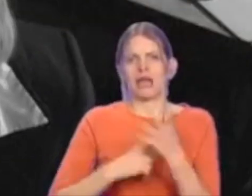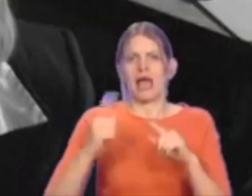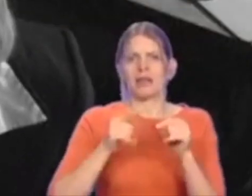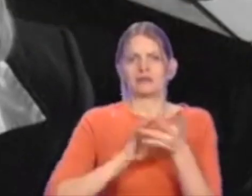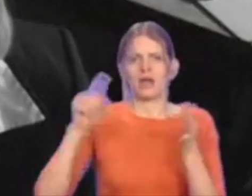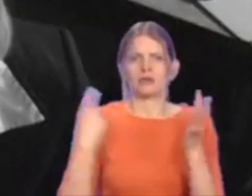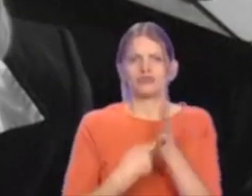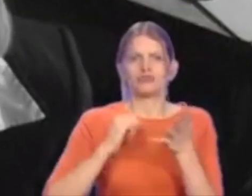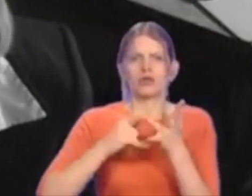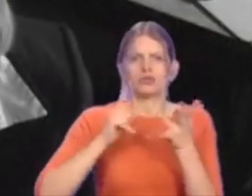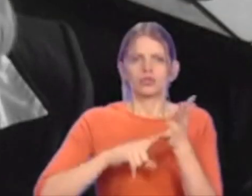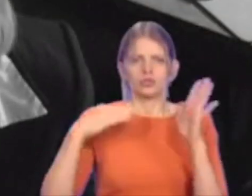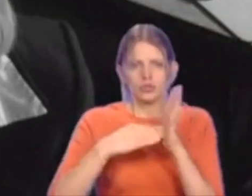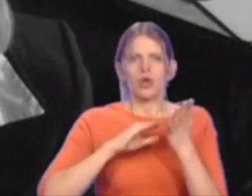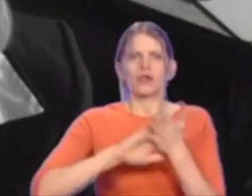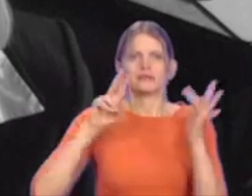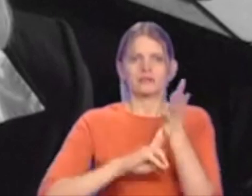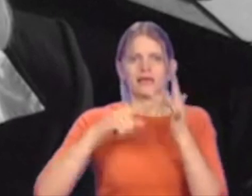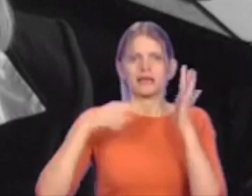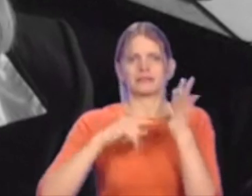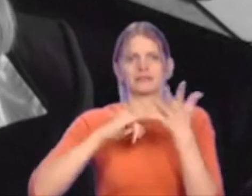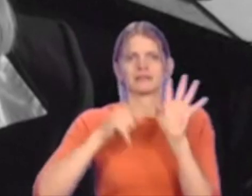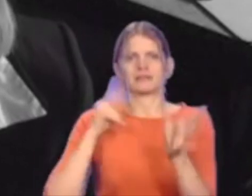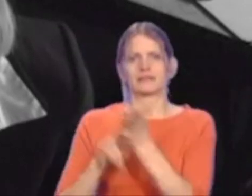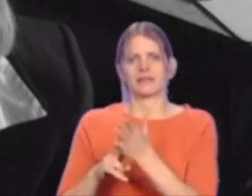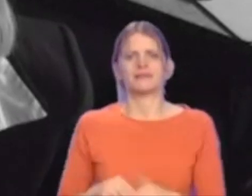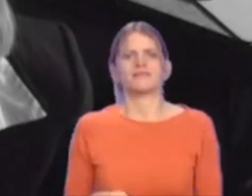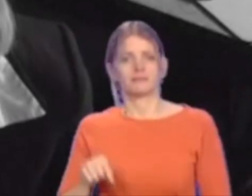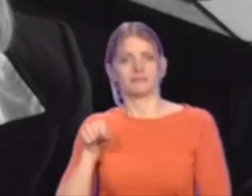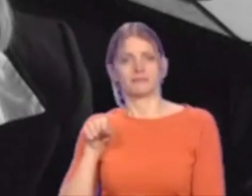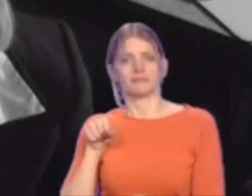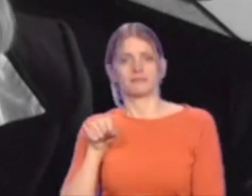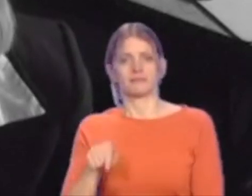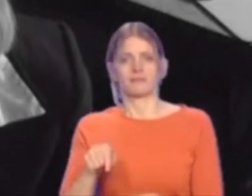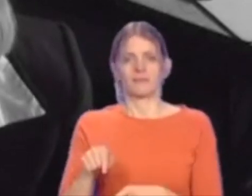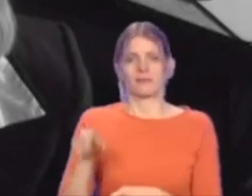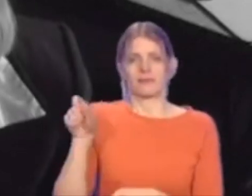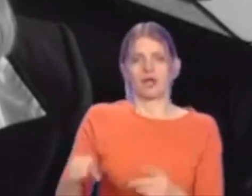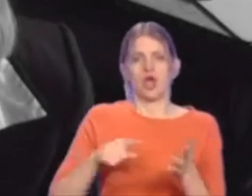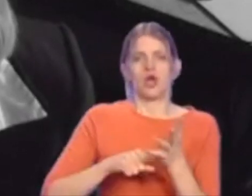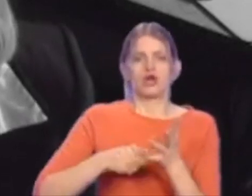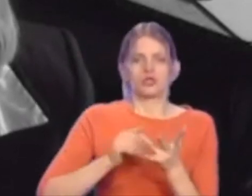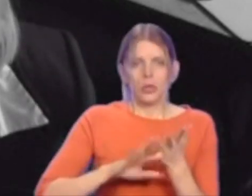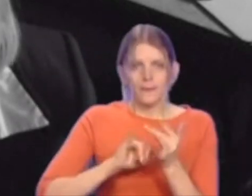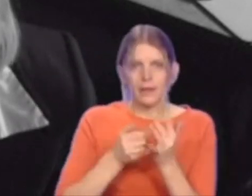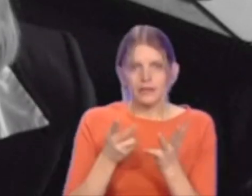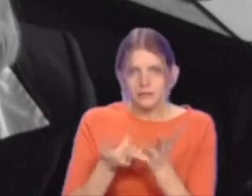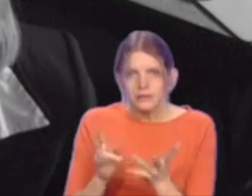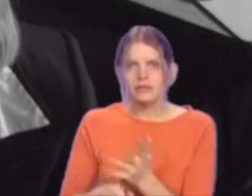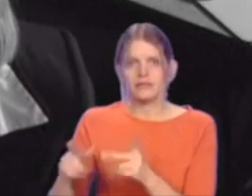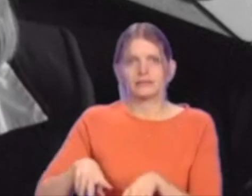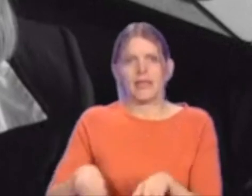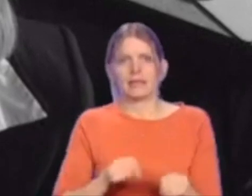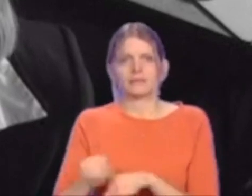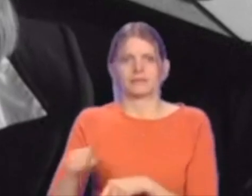Now on the show, the Tomlinson tapes. Disgraced ex-spy Richard Tomlinson was sacked from his MI6 job. He now refuses